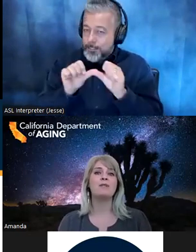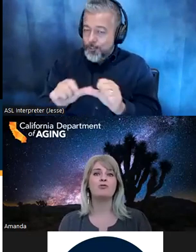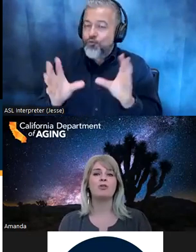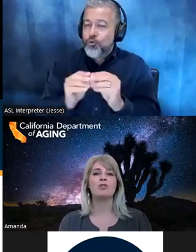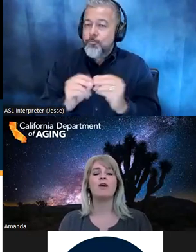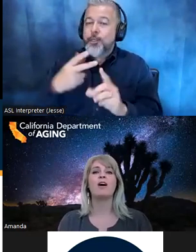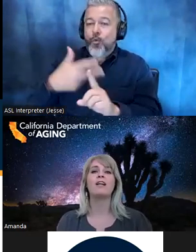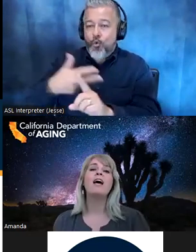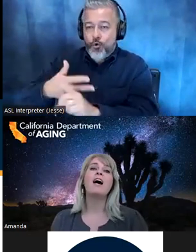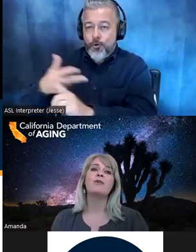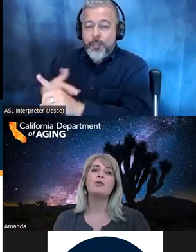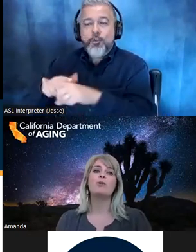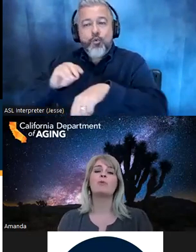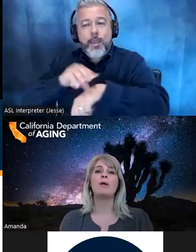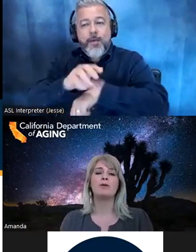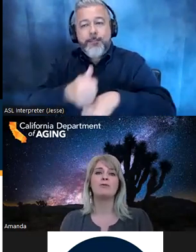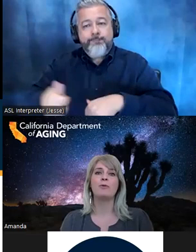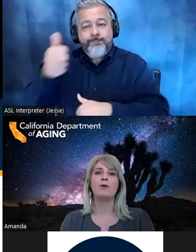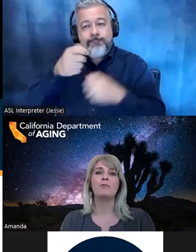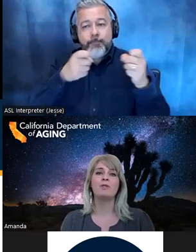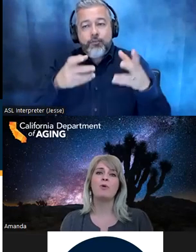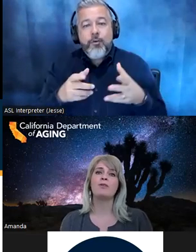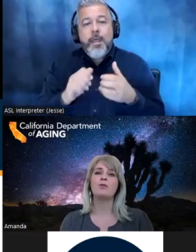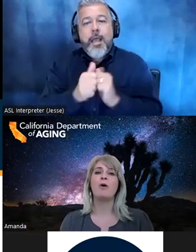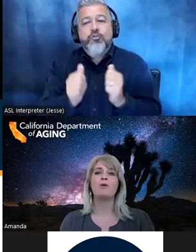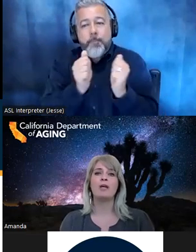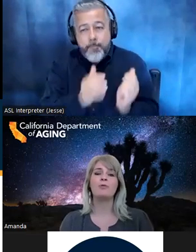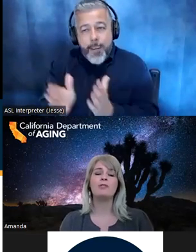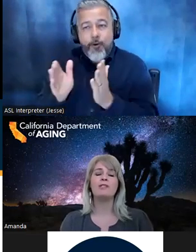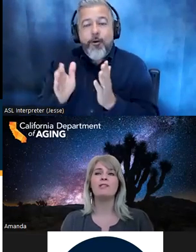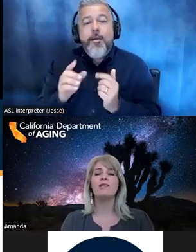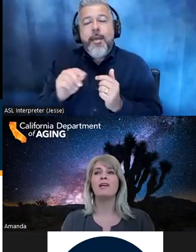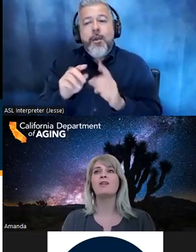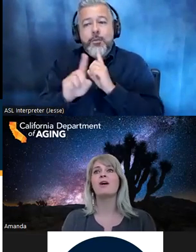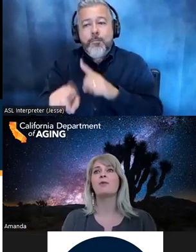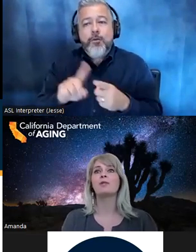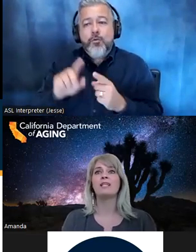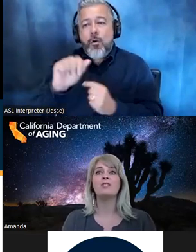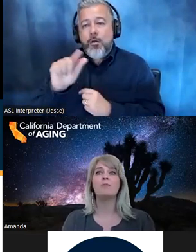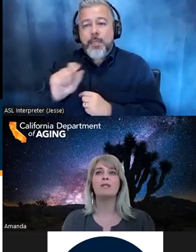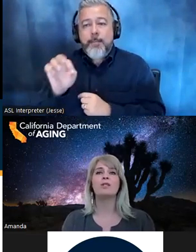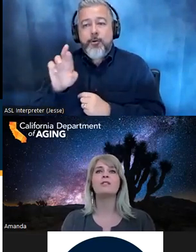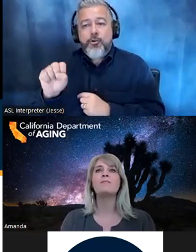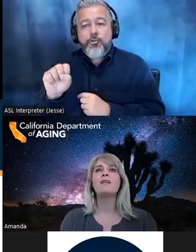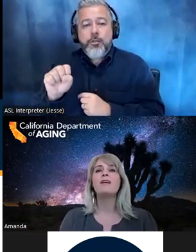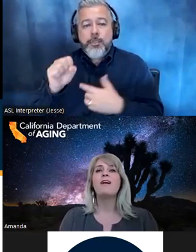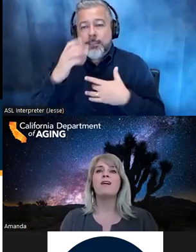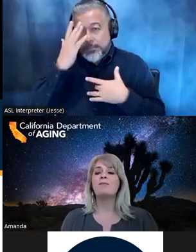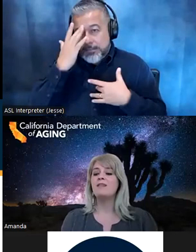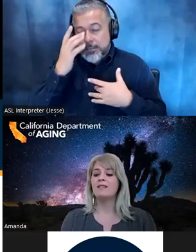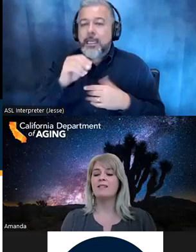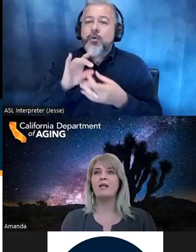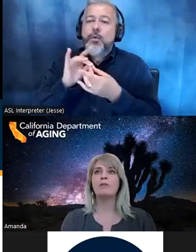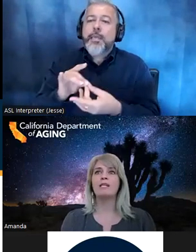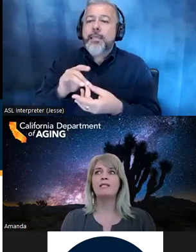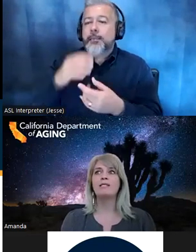the administration on how to be prepared for and respond to Alzheimer's disease and related dementias.